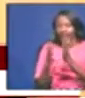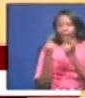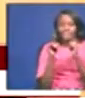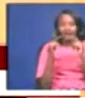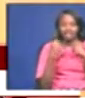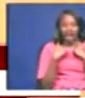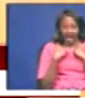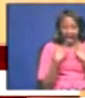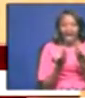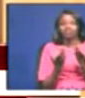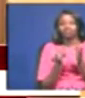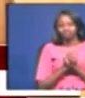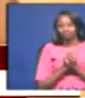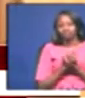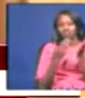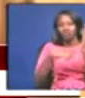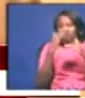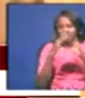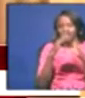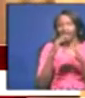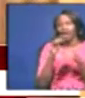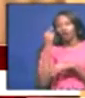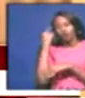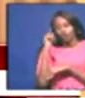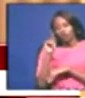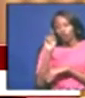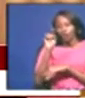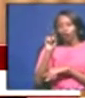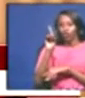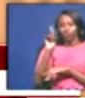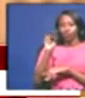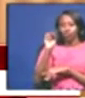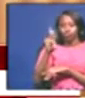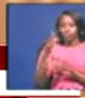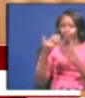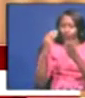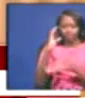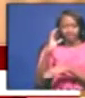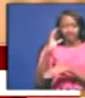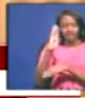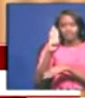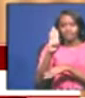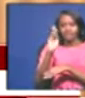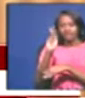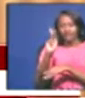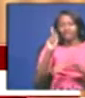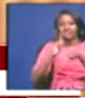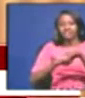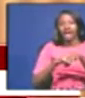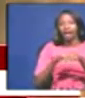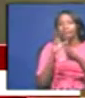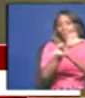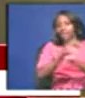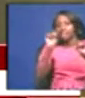are Professor Njuguna Ndungu for Treasury and Planning, who served as CBK governor in President Kibaki's tenure and was part of